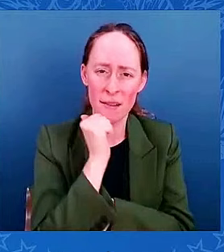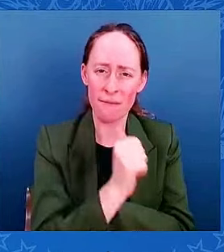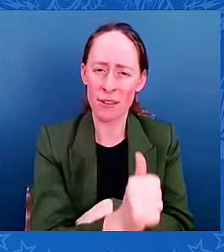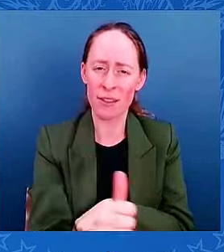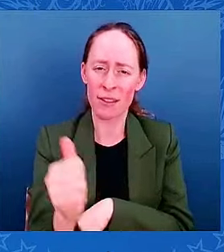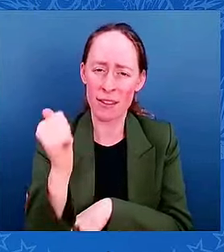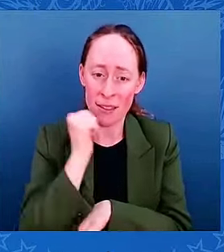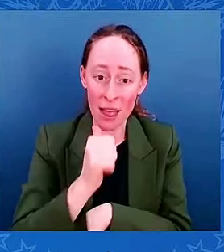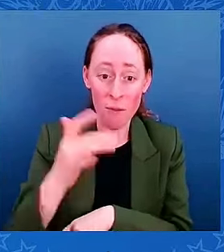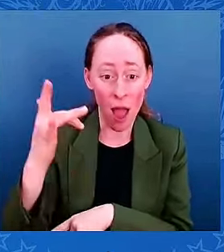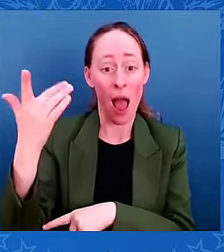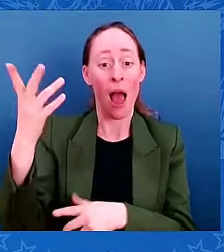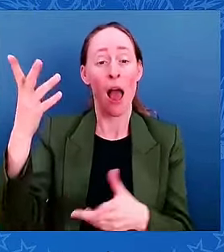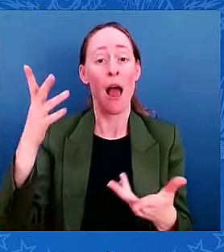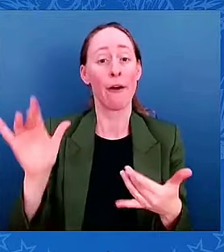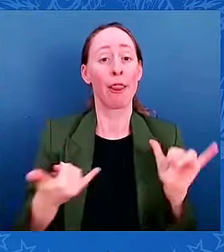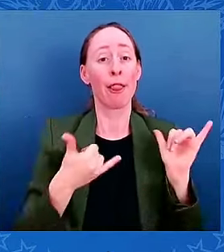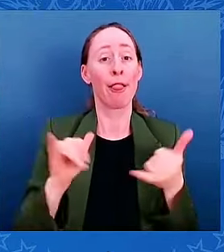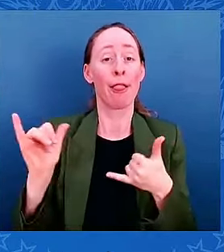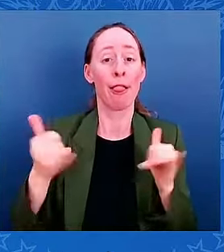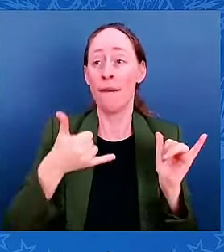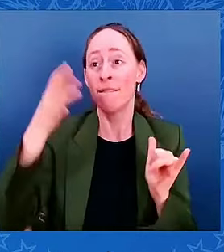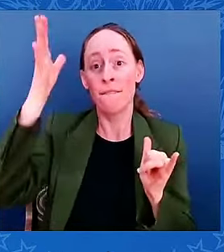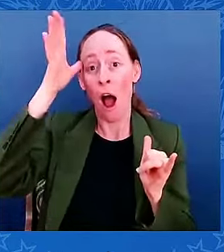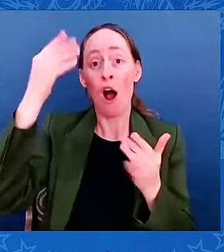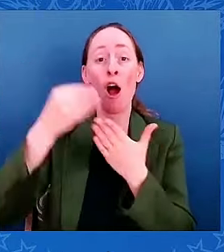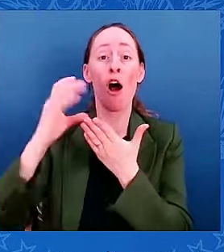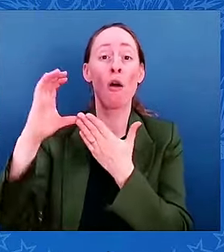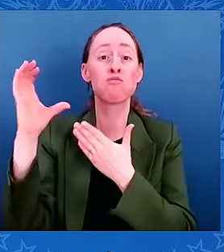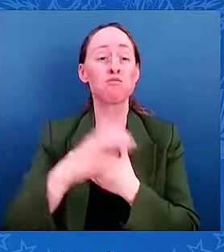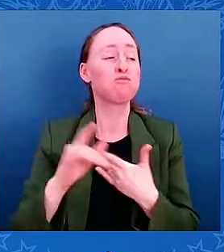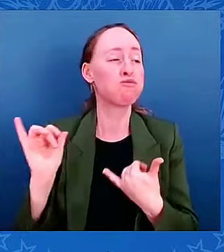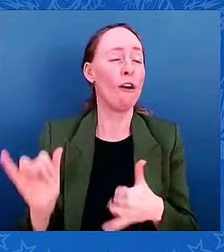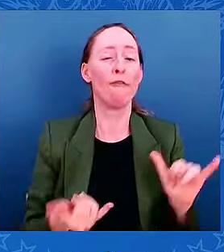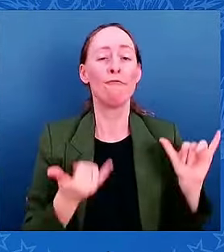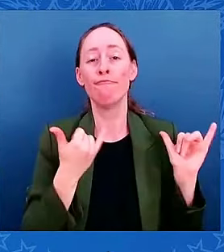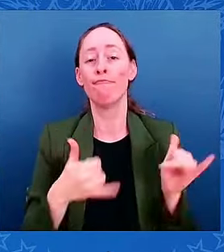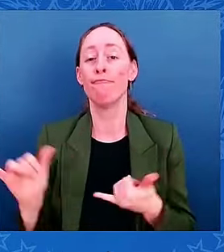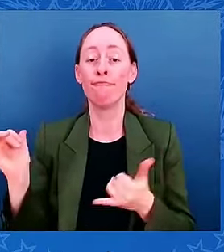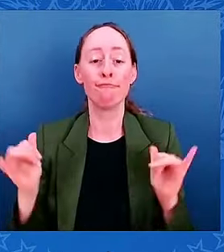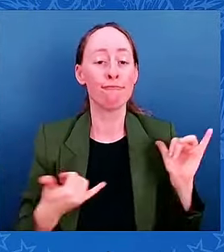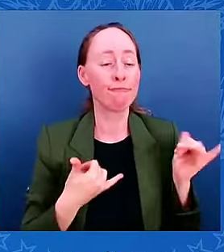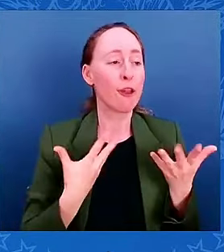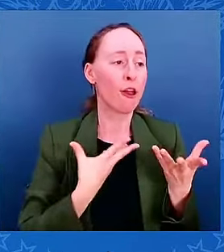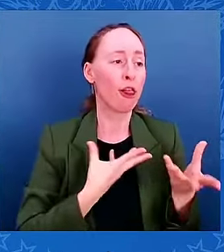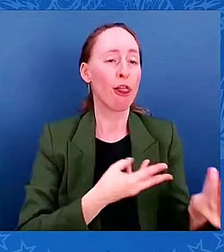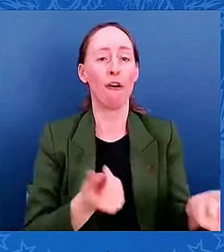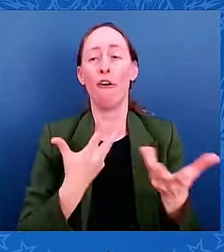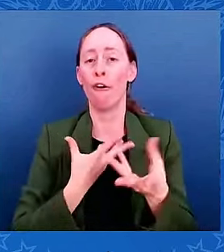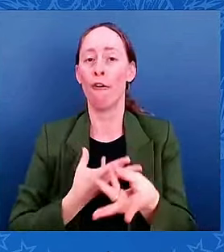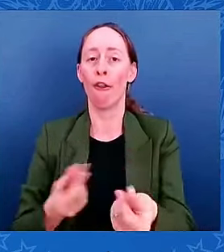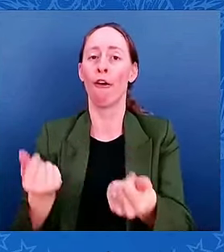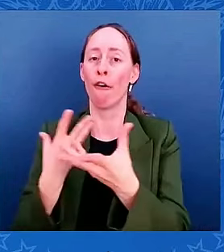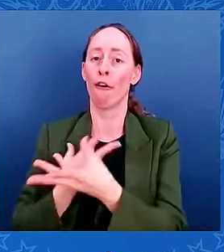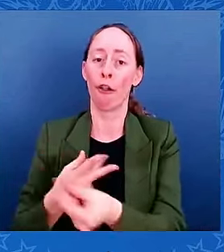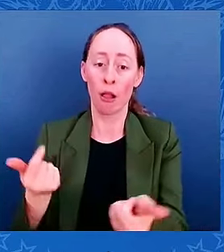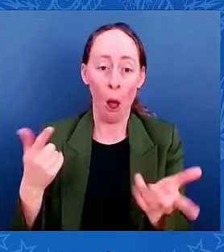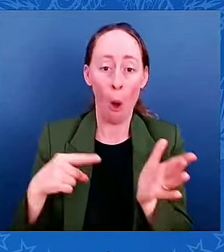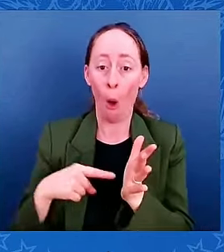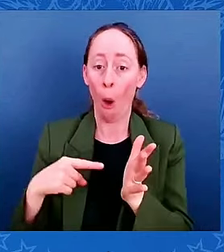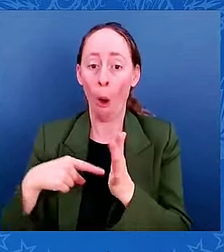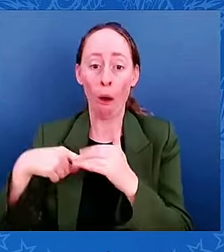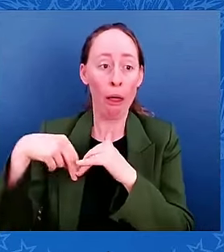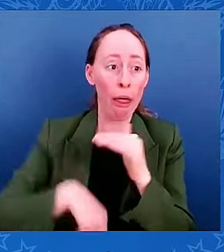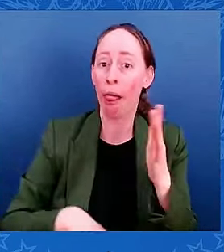And then get in trouble and have to owe a lot of other people money. And then borrow a lot of money and give tax cuts to the super wealthy and end up